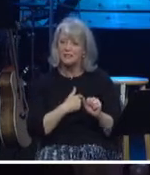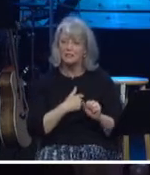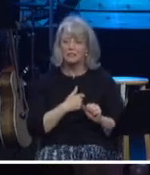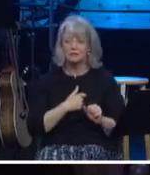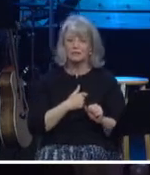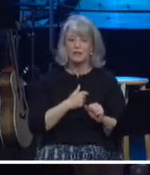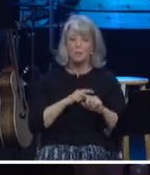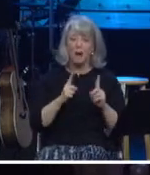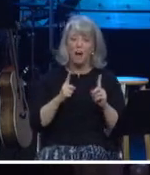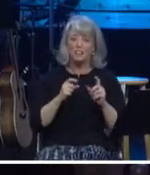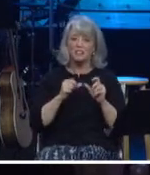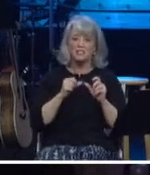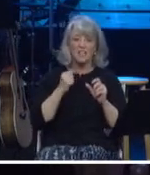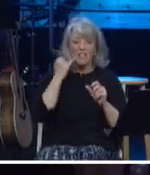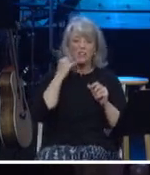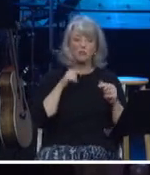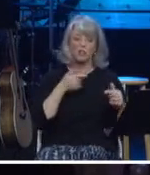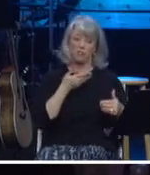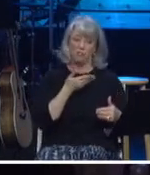always win that war.